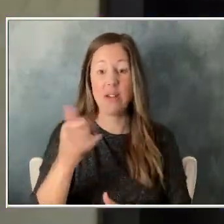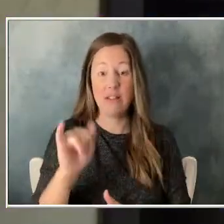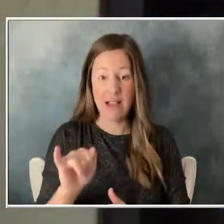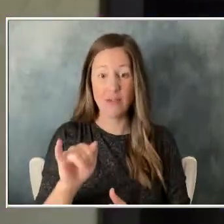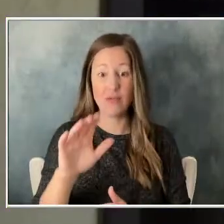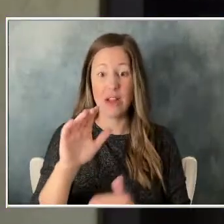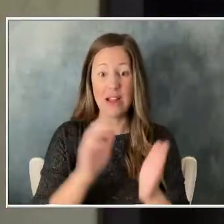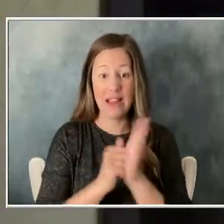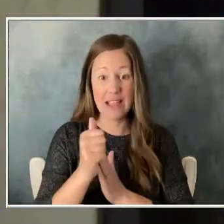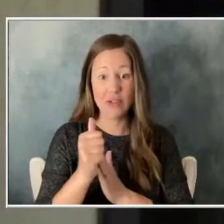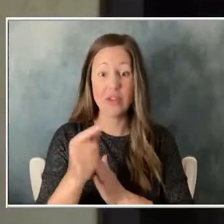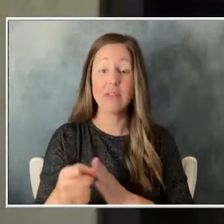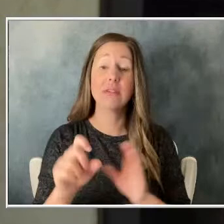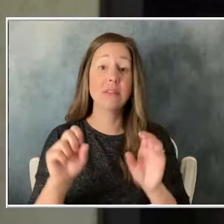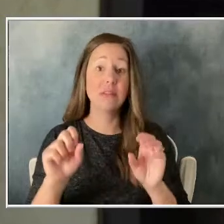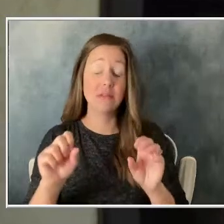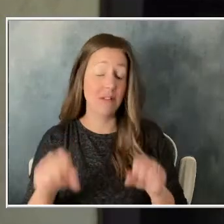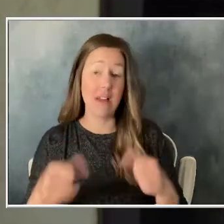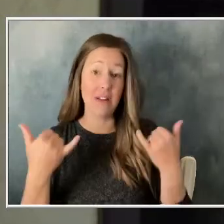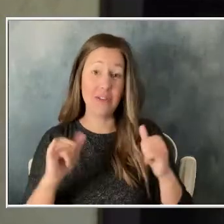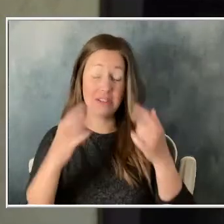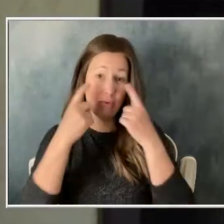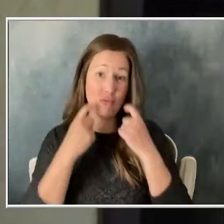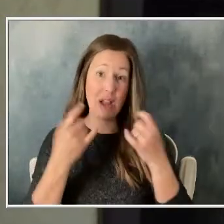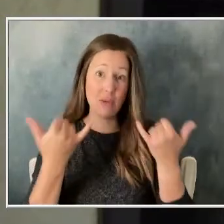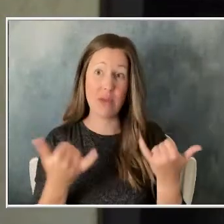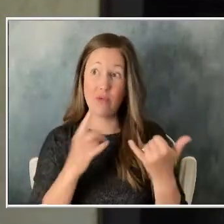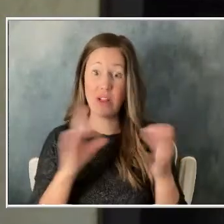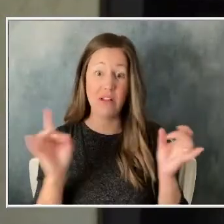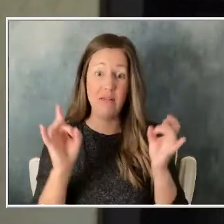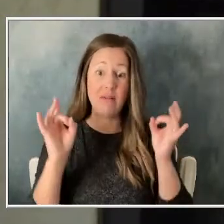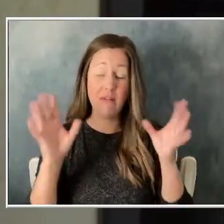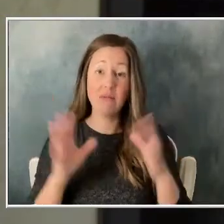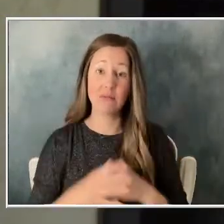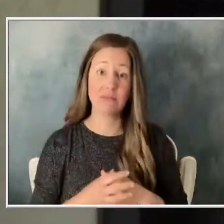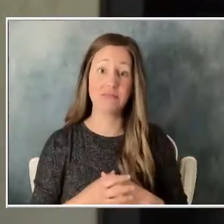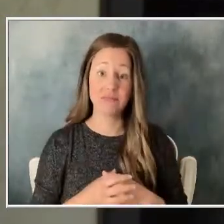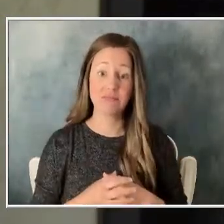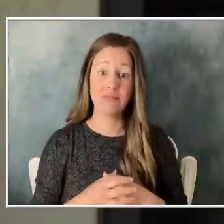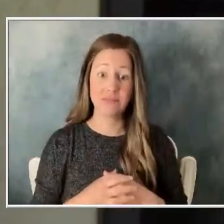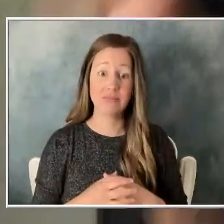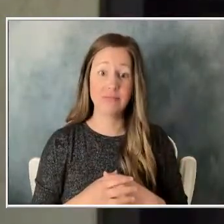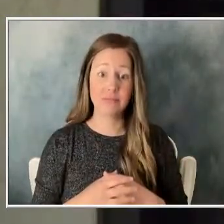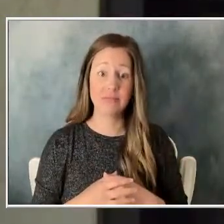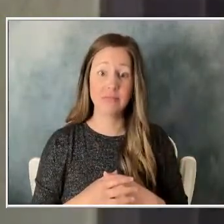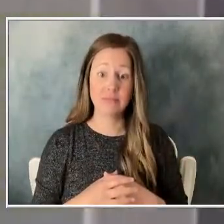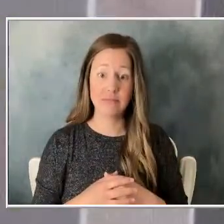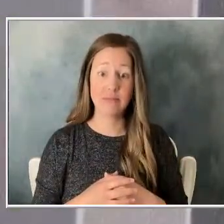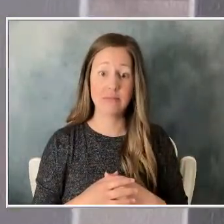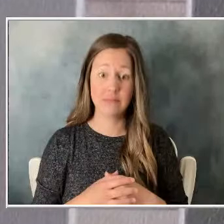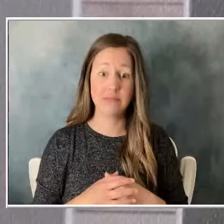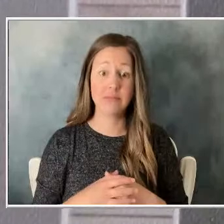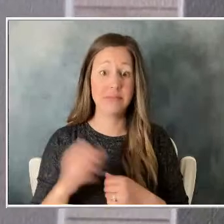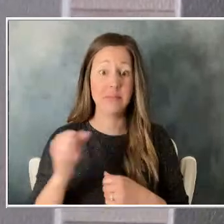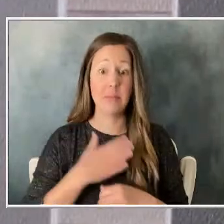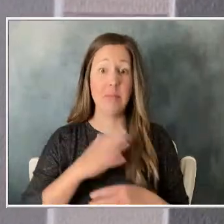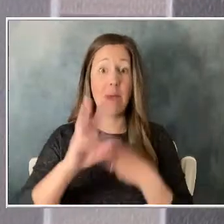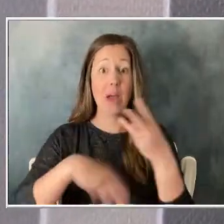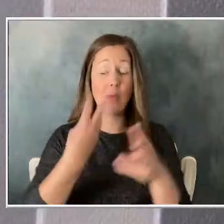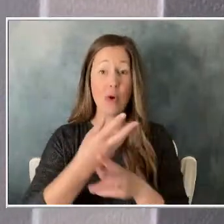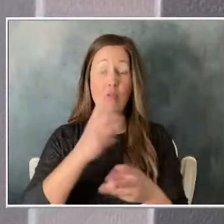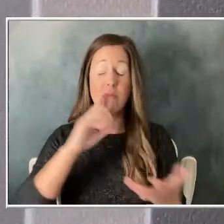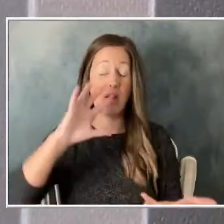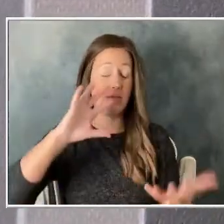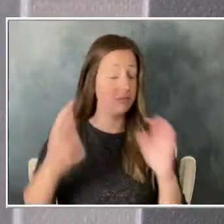cry today. It was terrible. Yes, it was. No, my world came upside down. Anna Campistol is